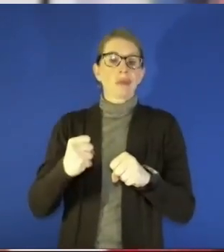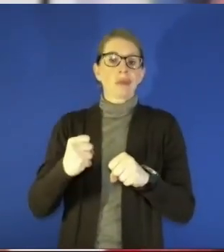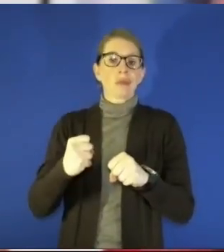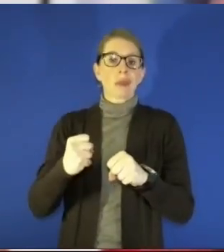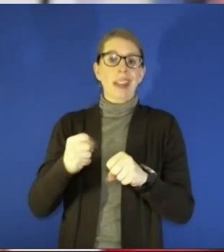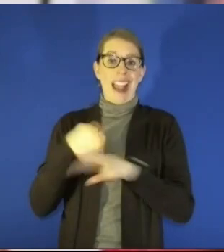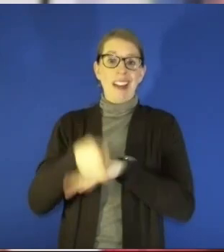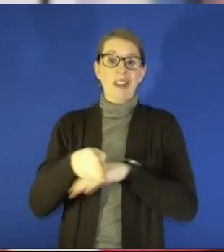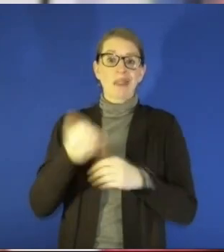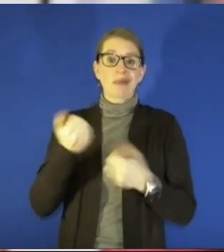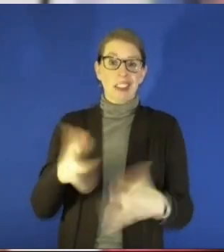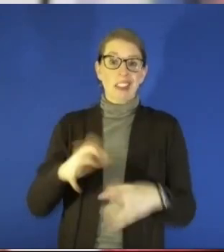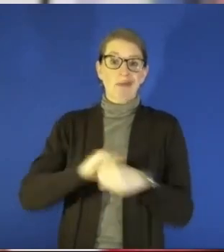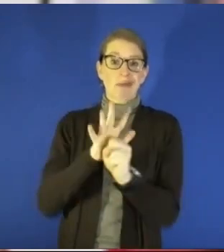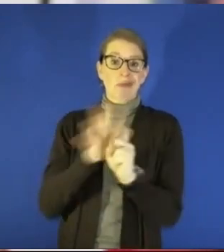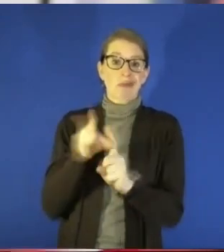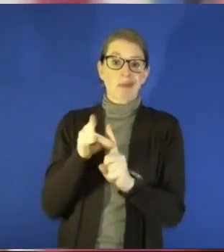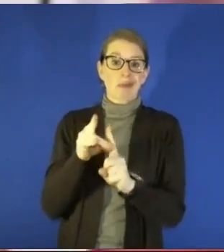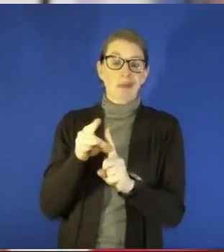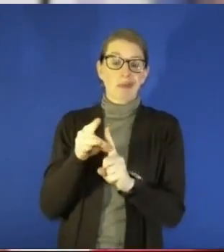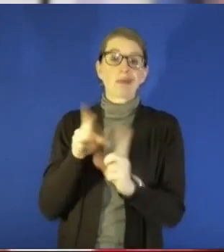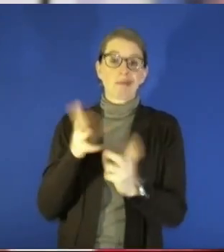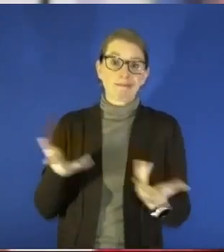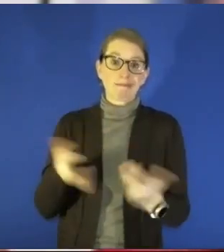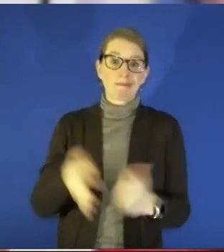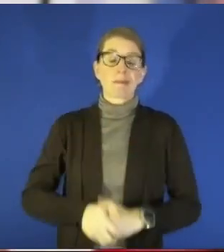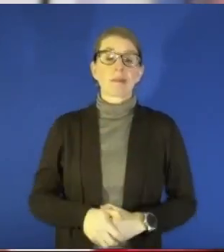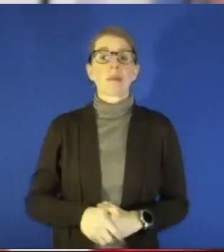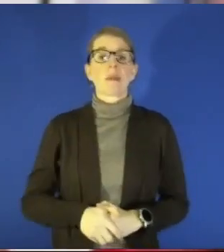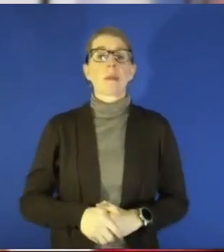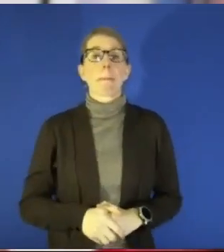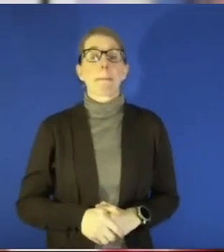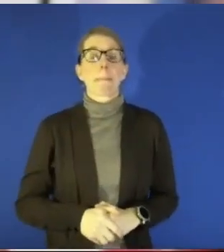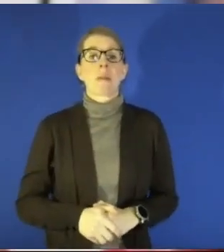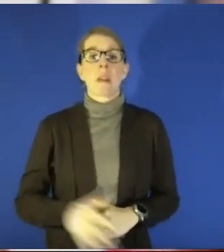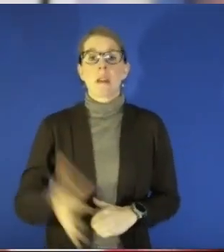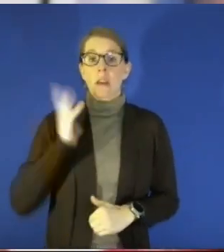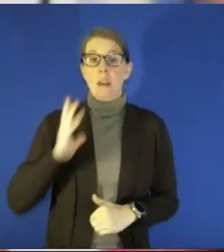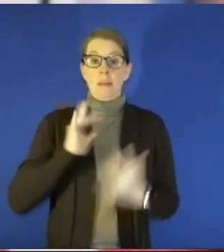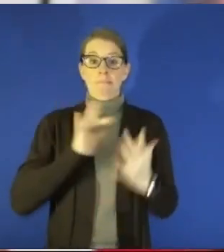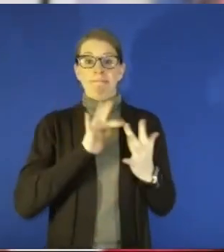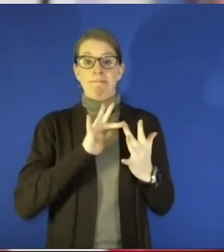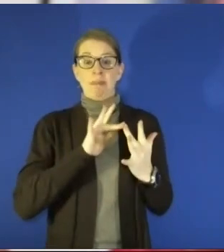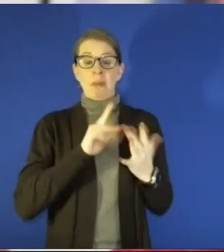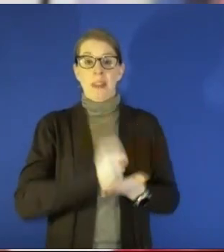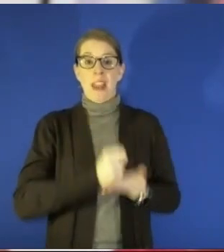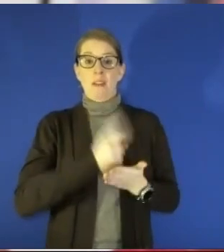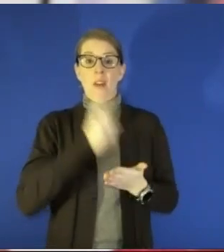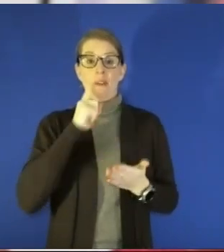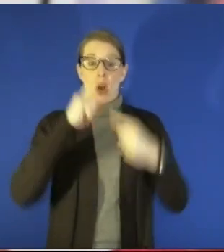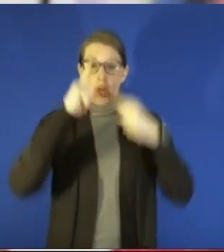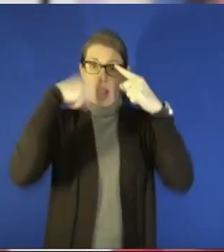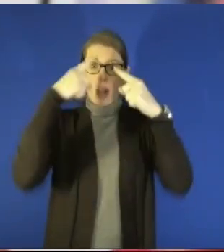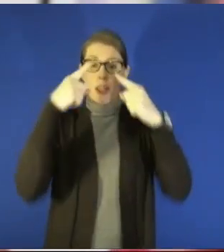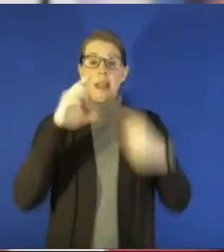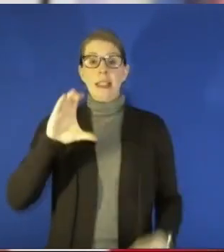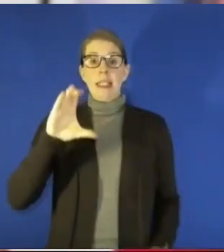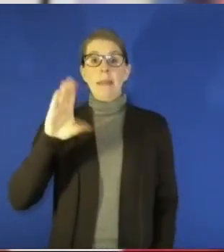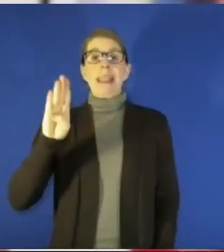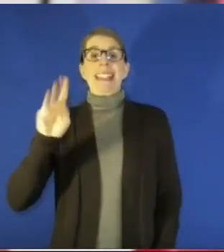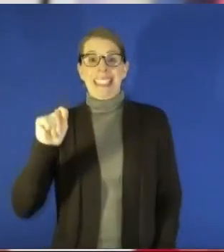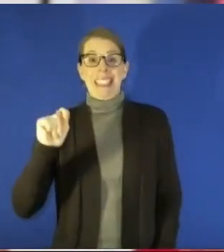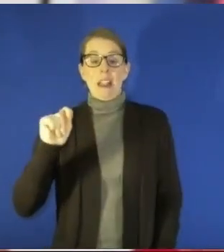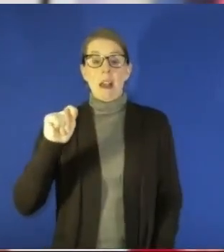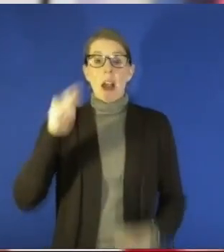post-COVID. And I had originally reached out to a therapist for cognitive behavioral therapy, not only just